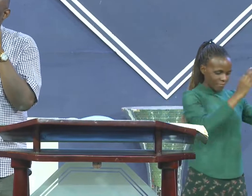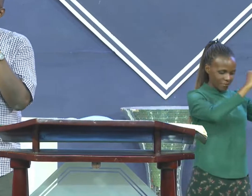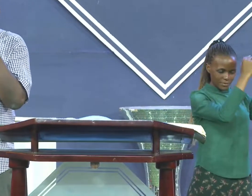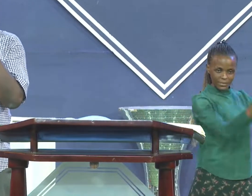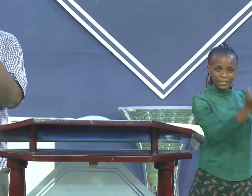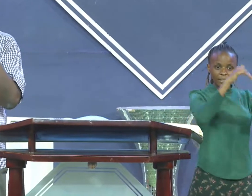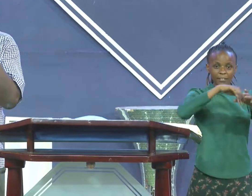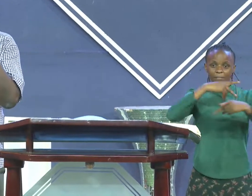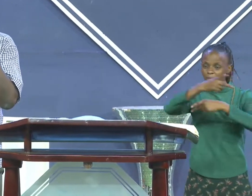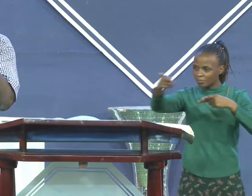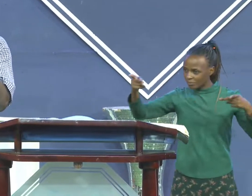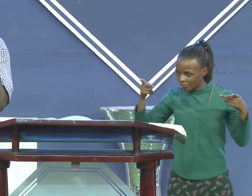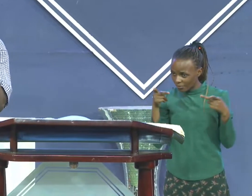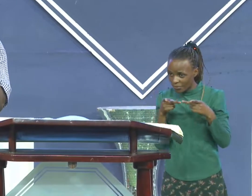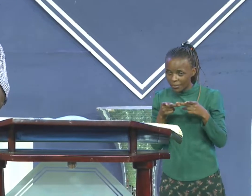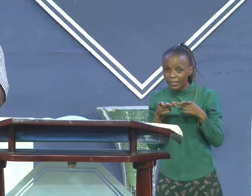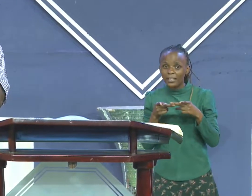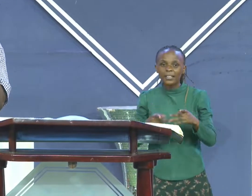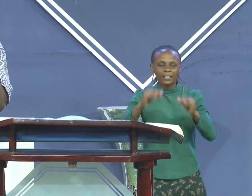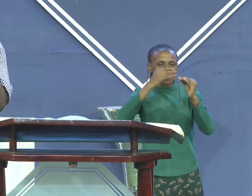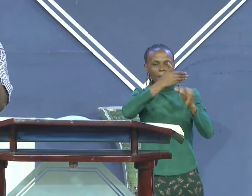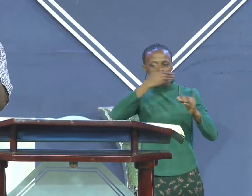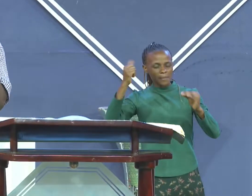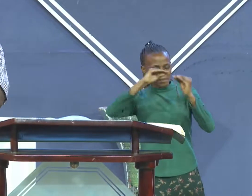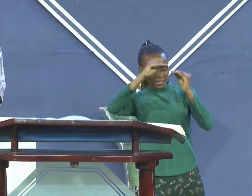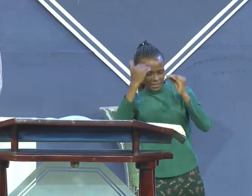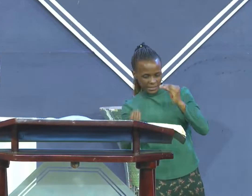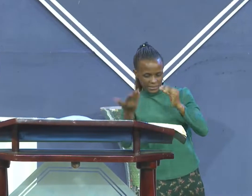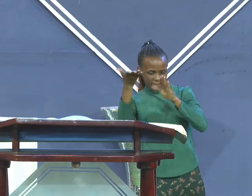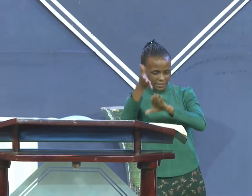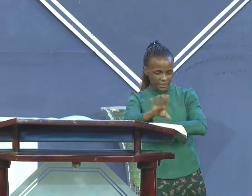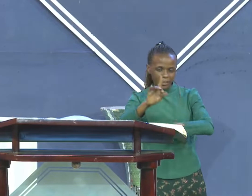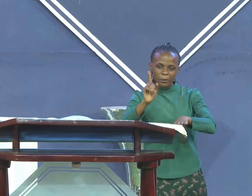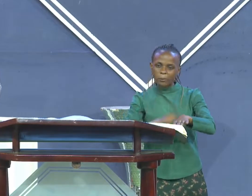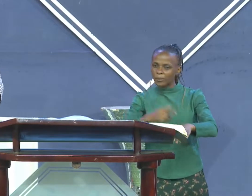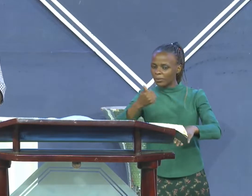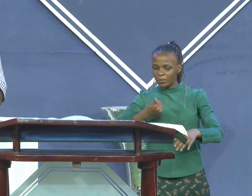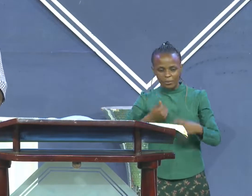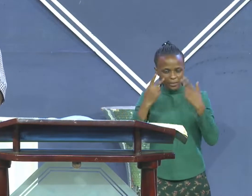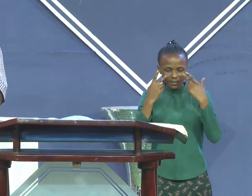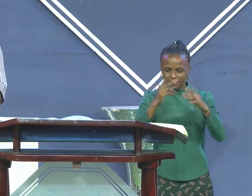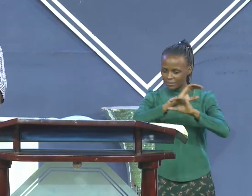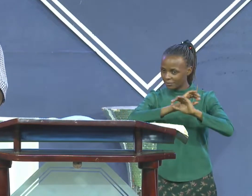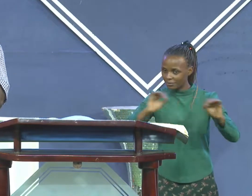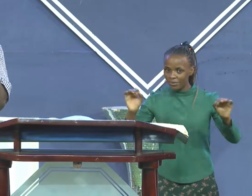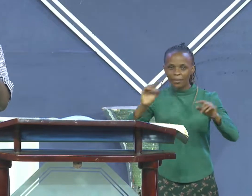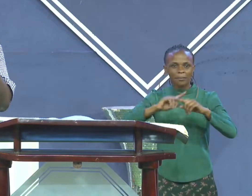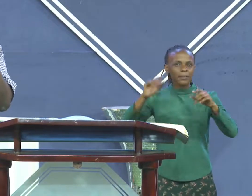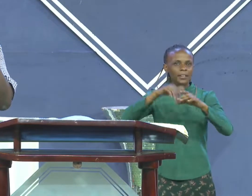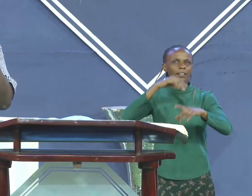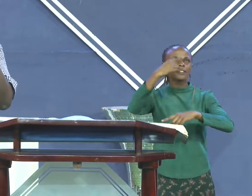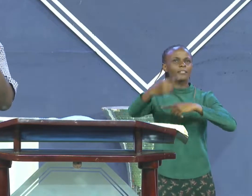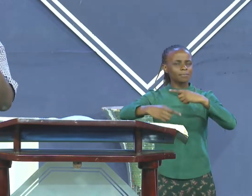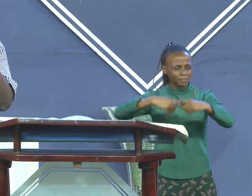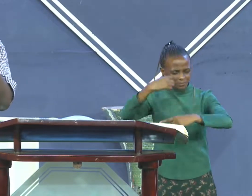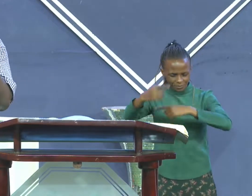somewhere so that the son should die when she is not seeing. But in the